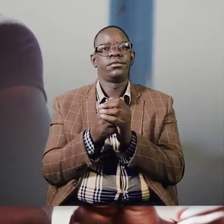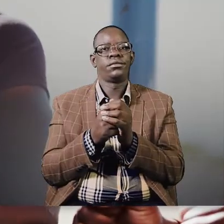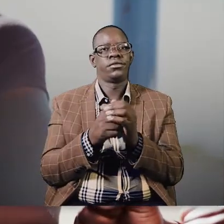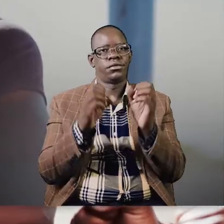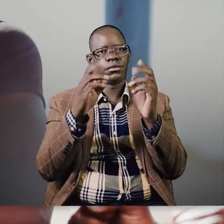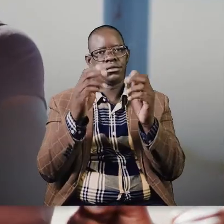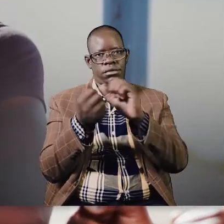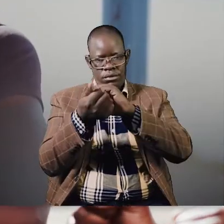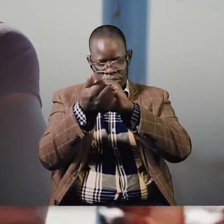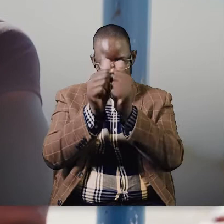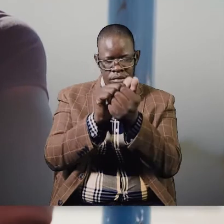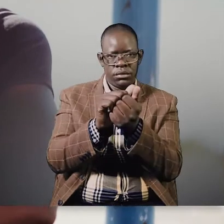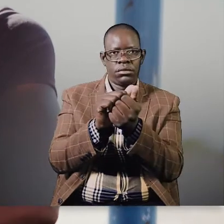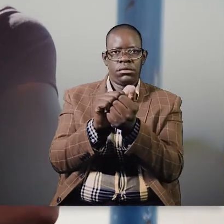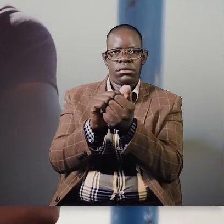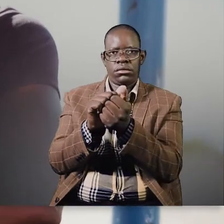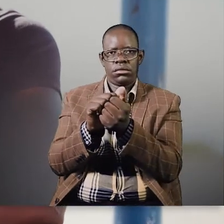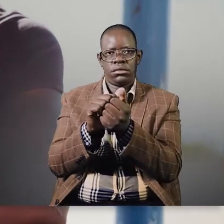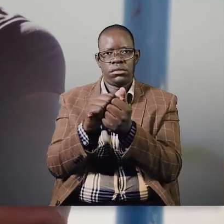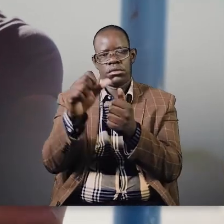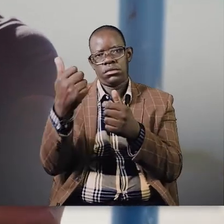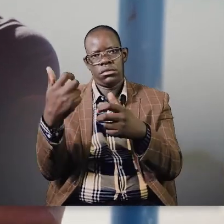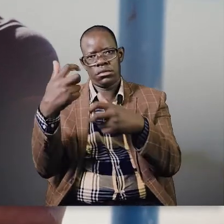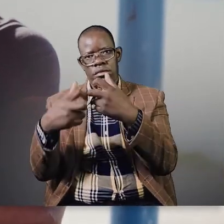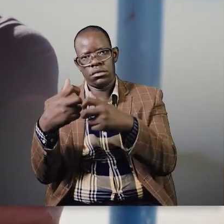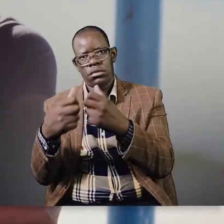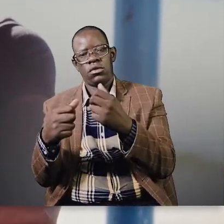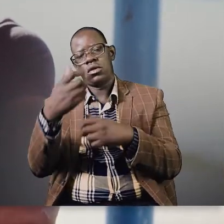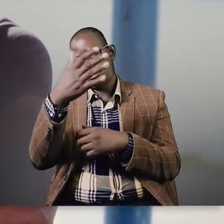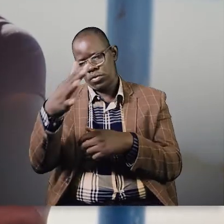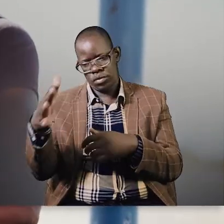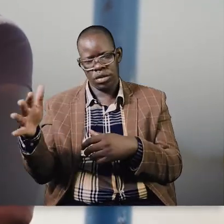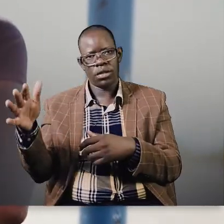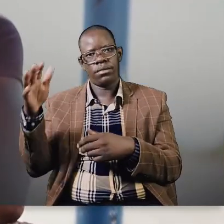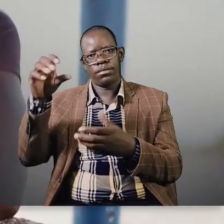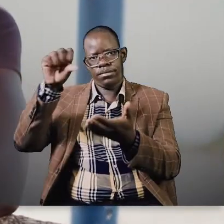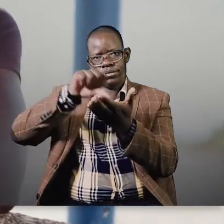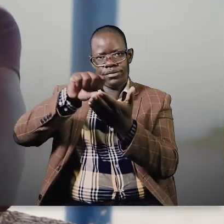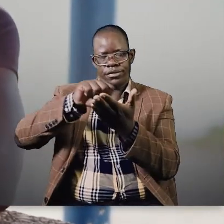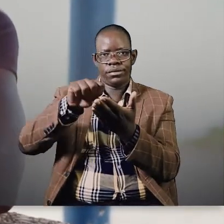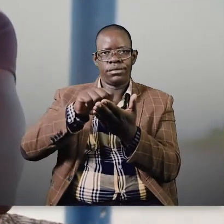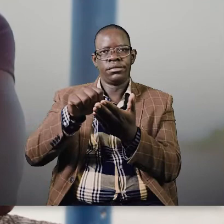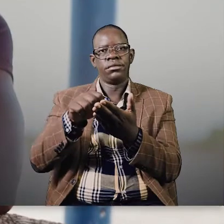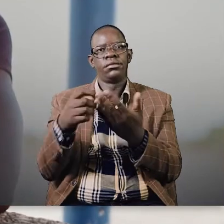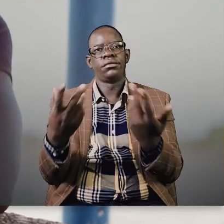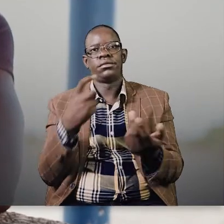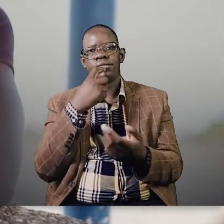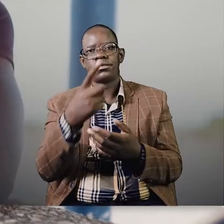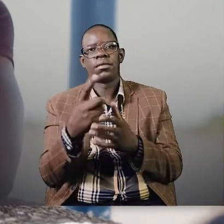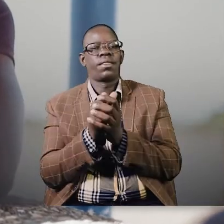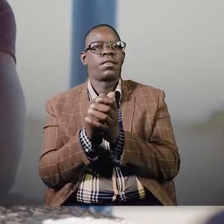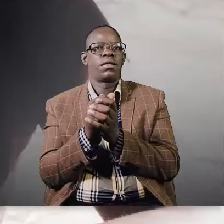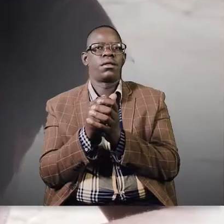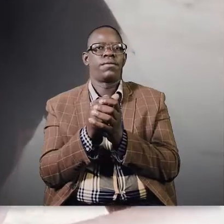Well, viewers, let's change the subject a little and move on to another problem, which is water pollution. Now, what can you guys tell me